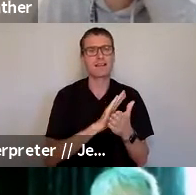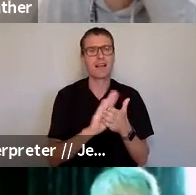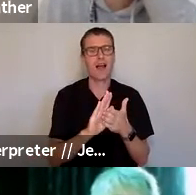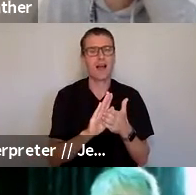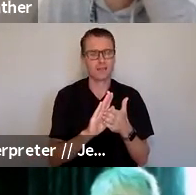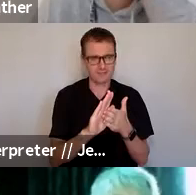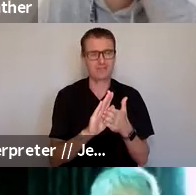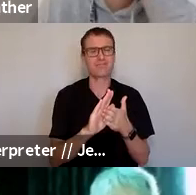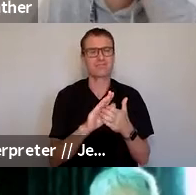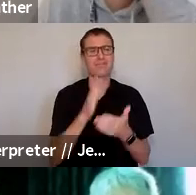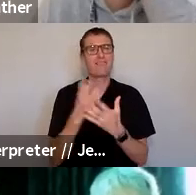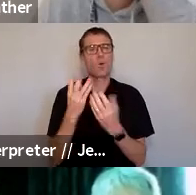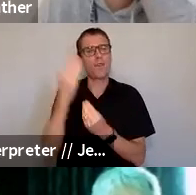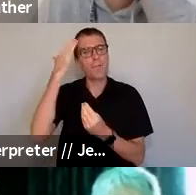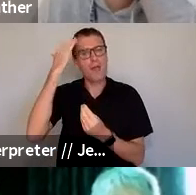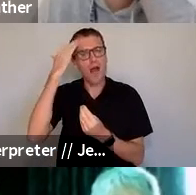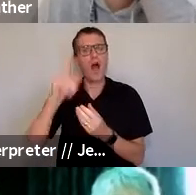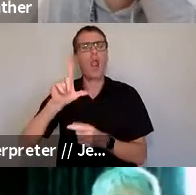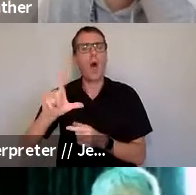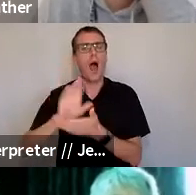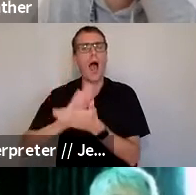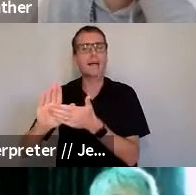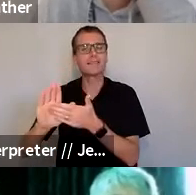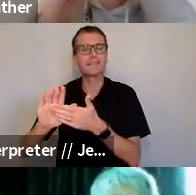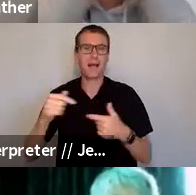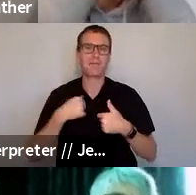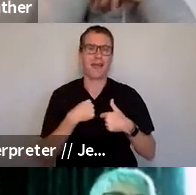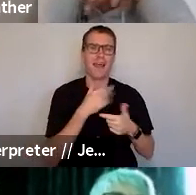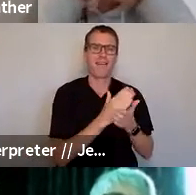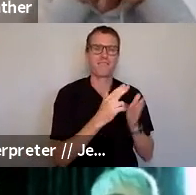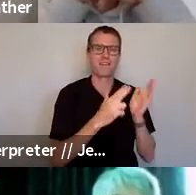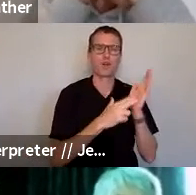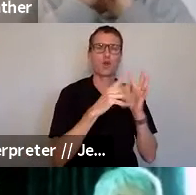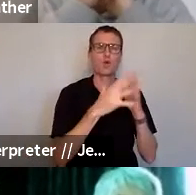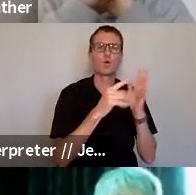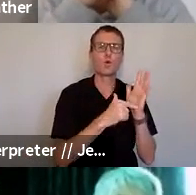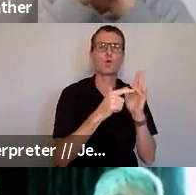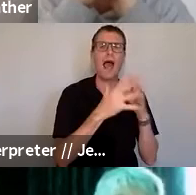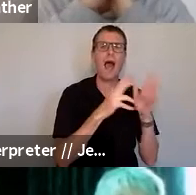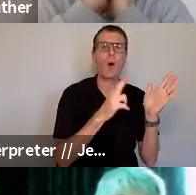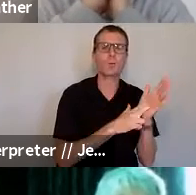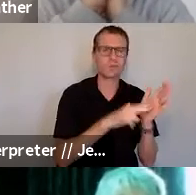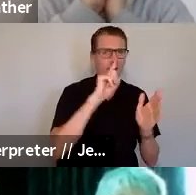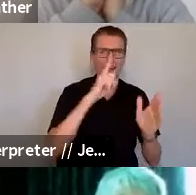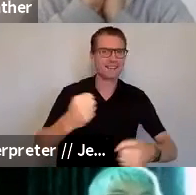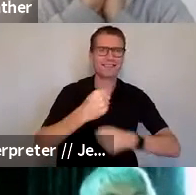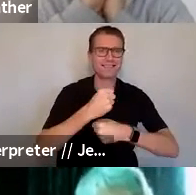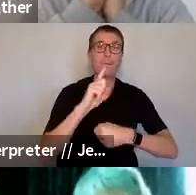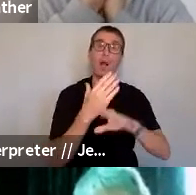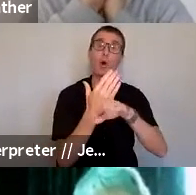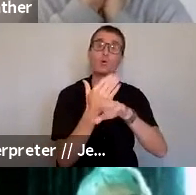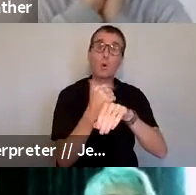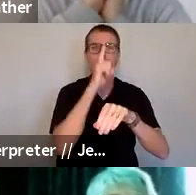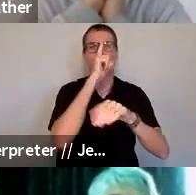in Wellington, so a bit of a distance, but thank goodness for Zoom, we can chat. Thank you. Rachael